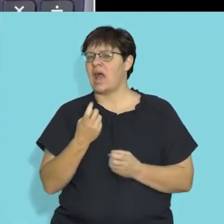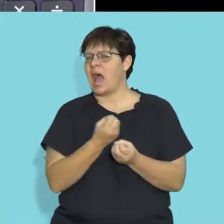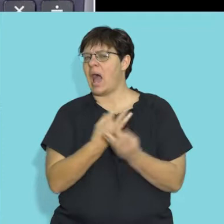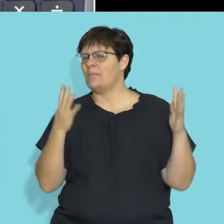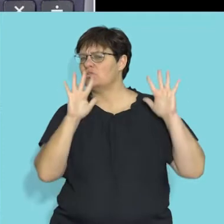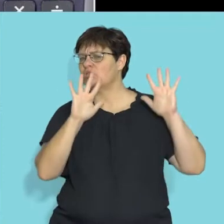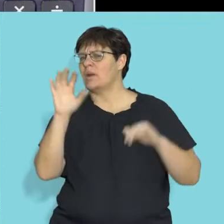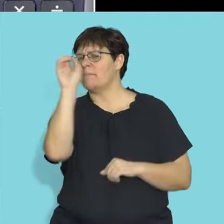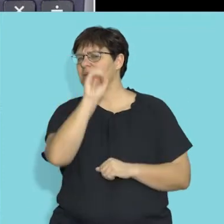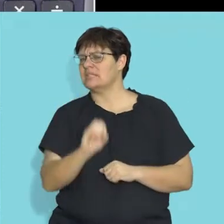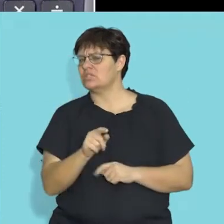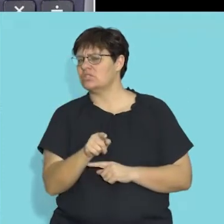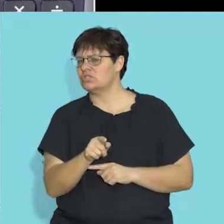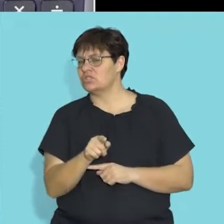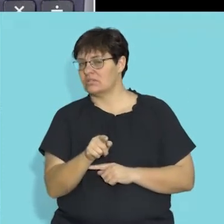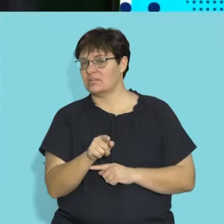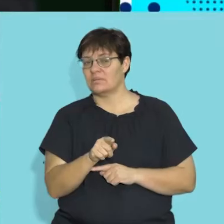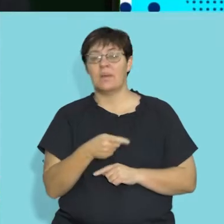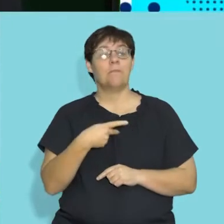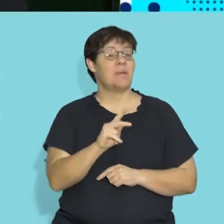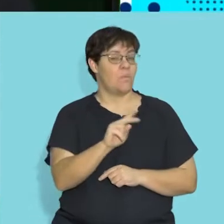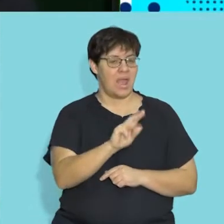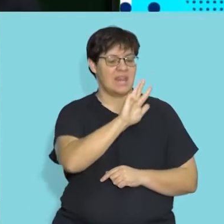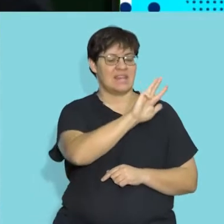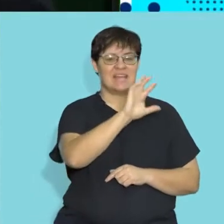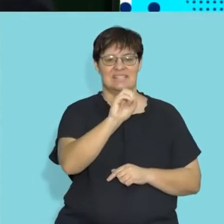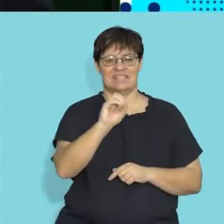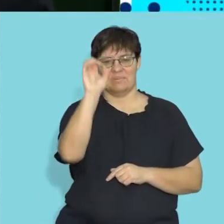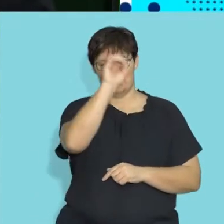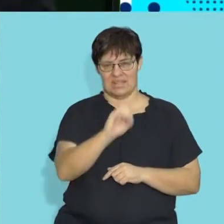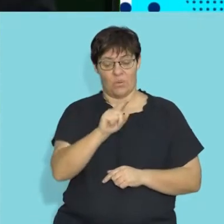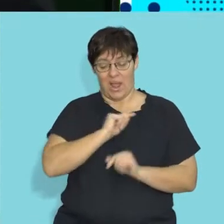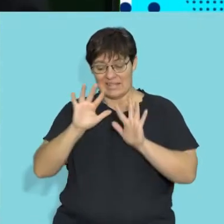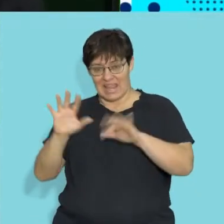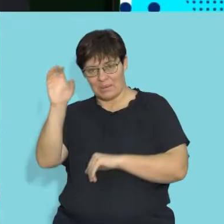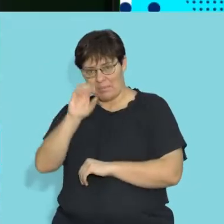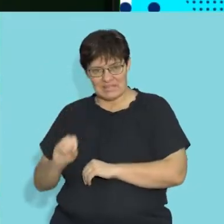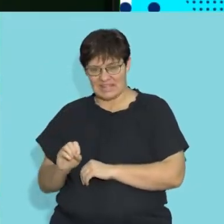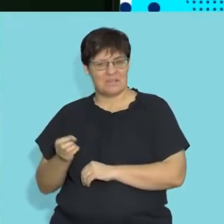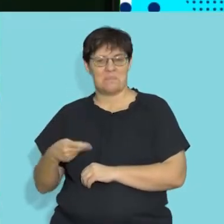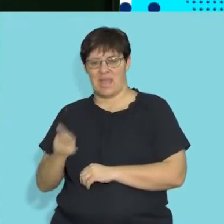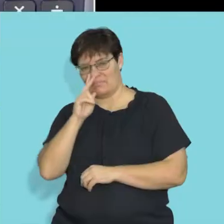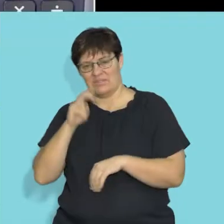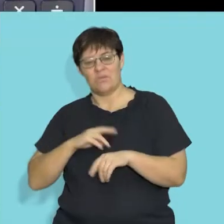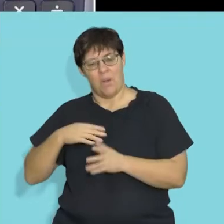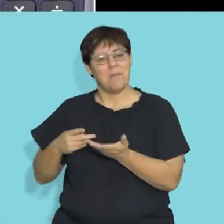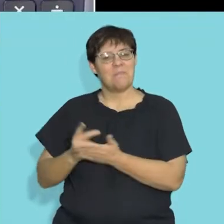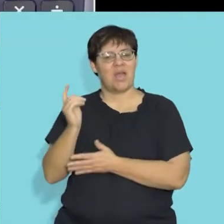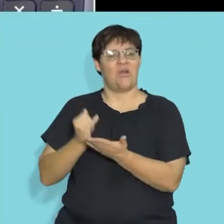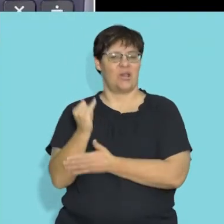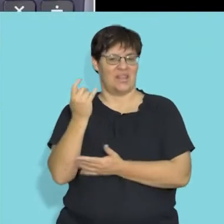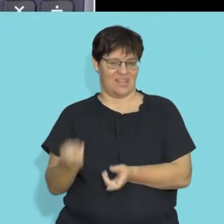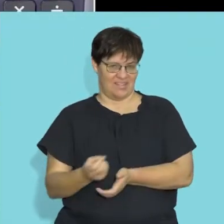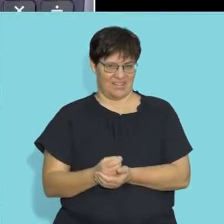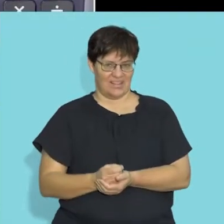what percentage are you going to be paying? You're only going to be paying 90%. So therefore,